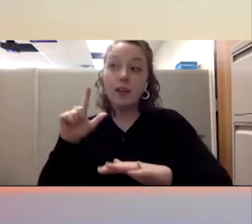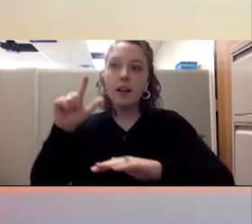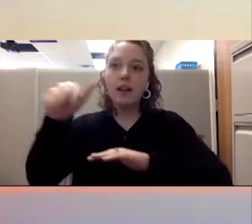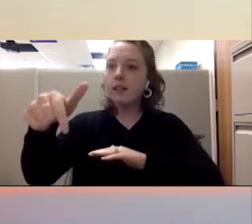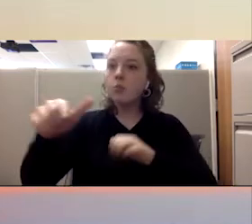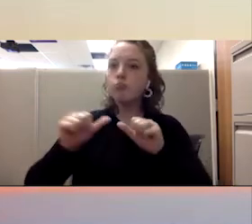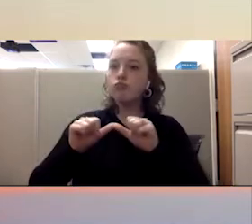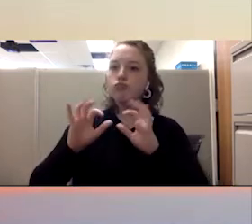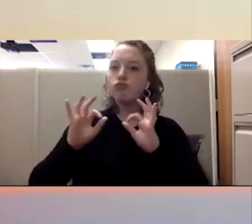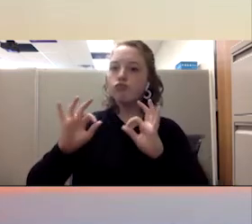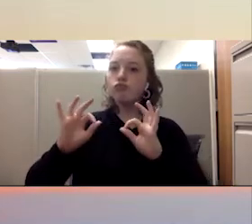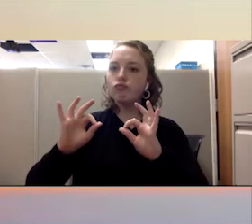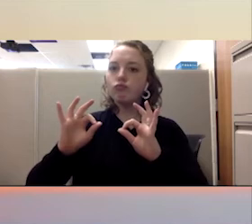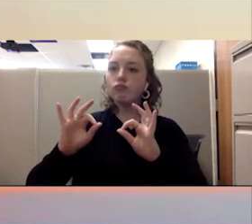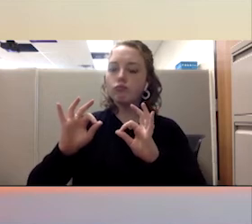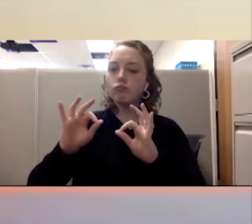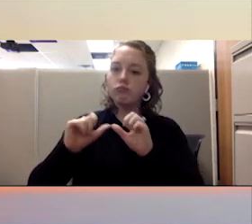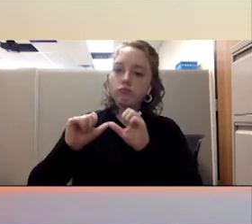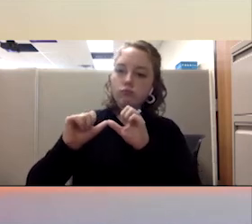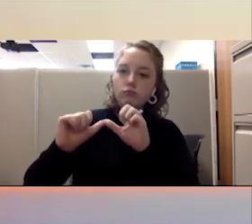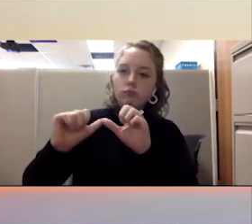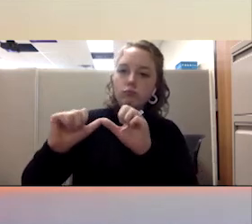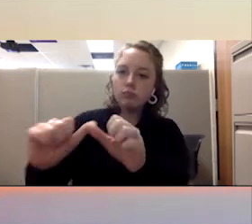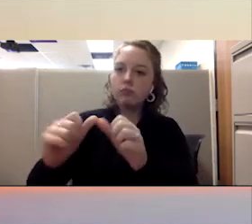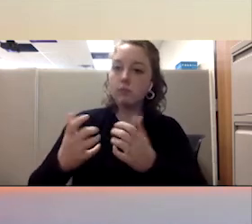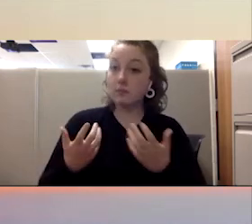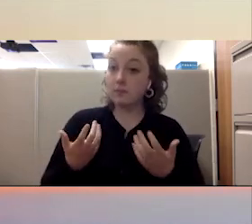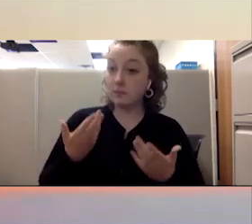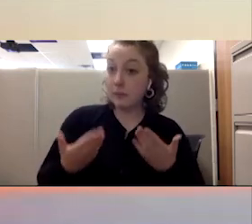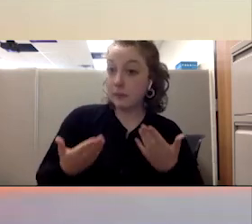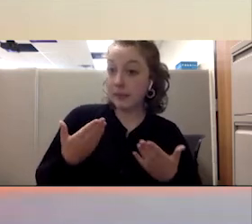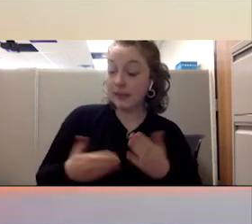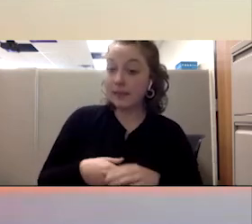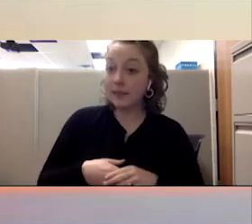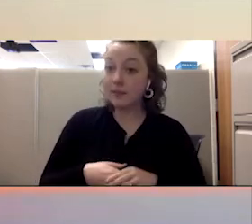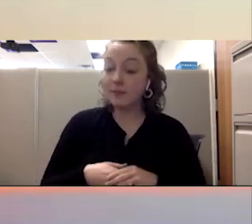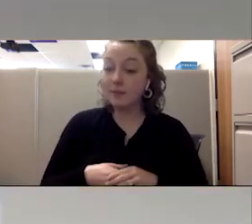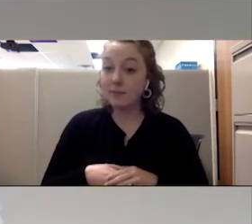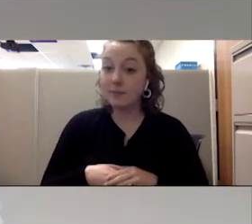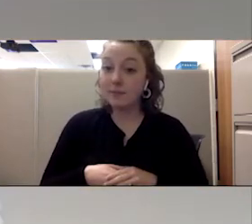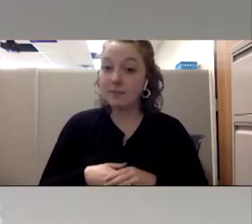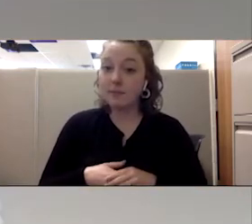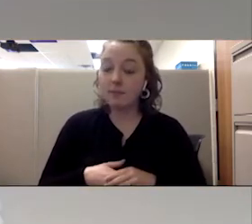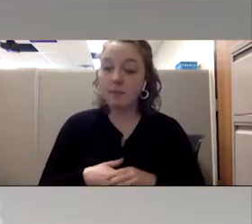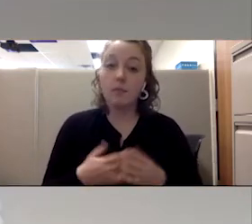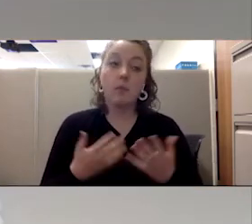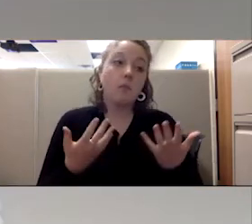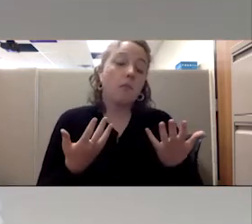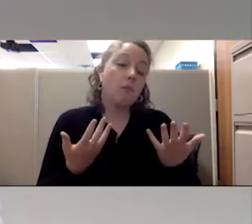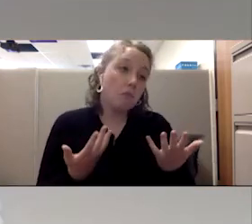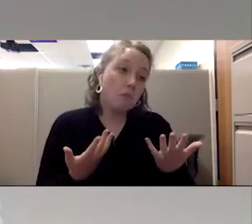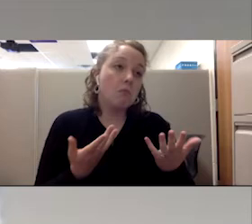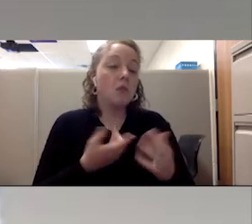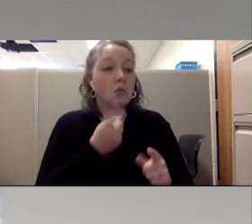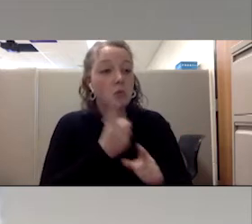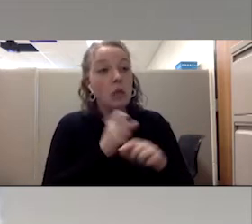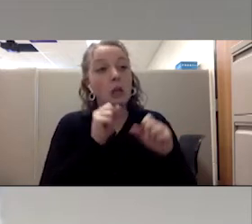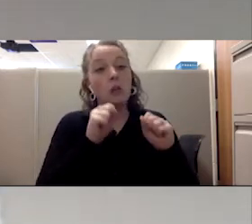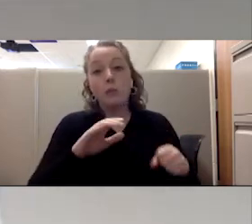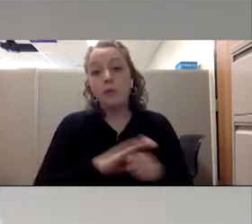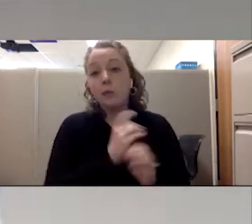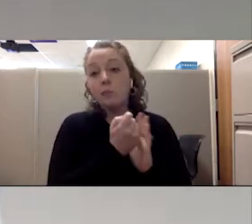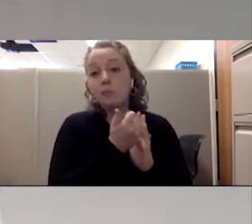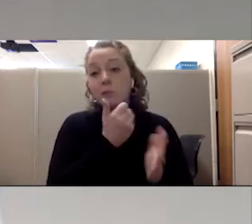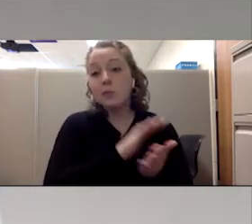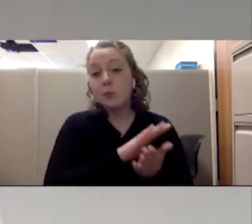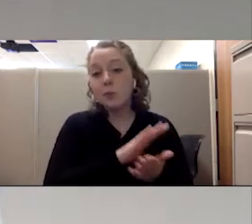may become less traditional if it follows current trends. They may remote school.